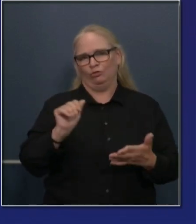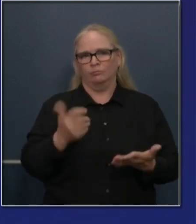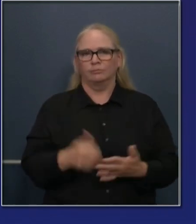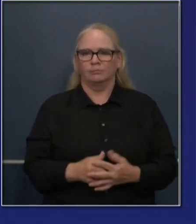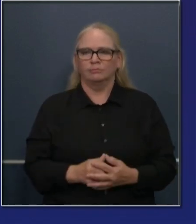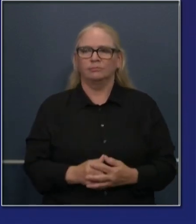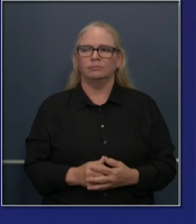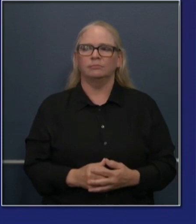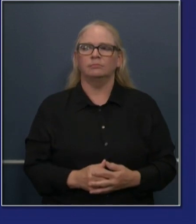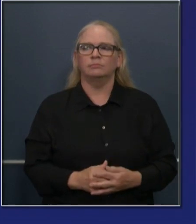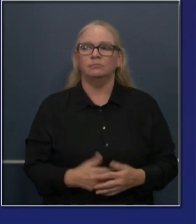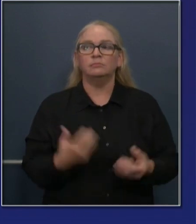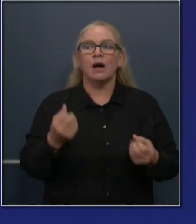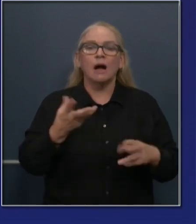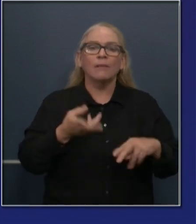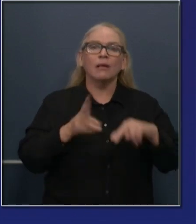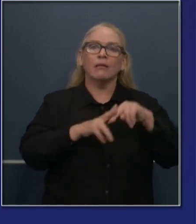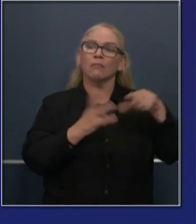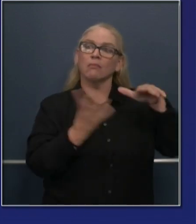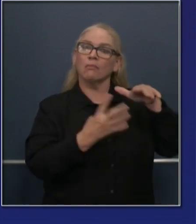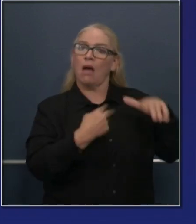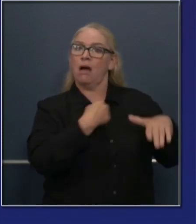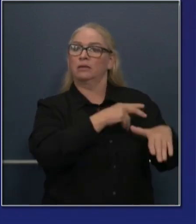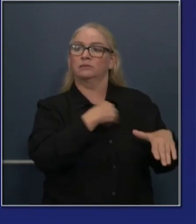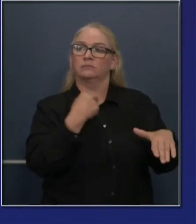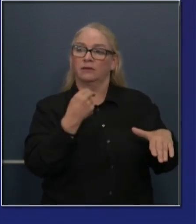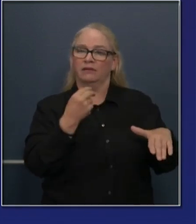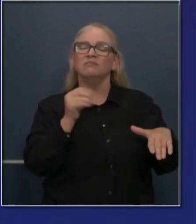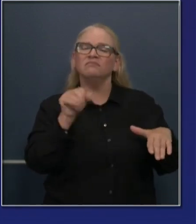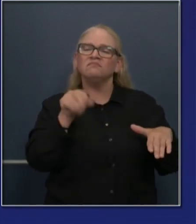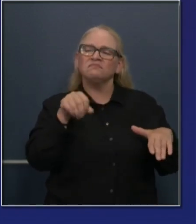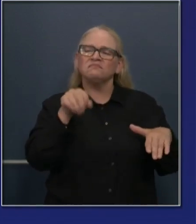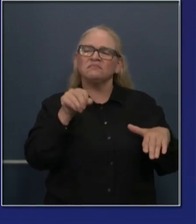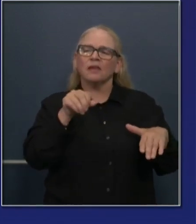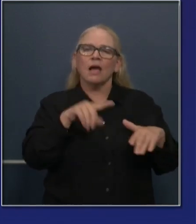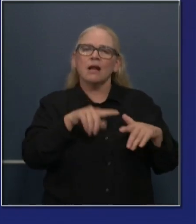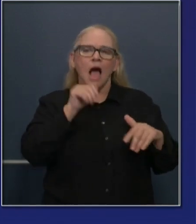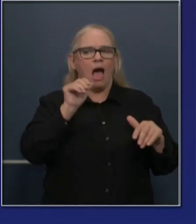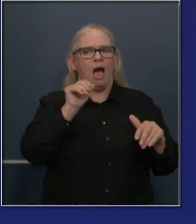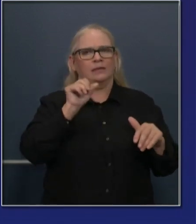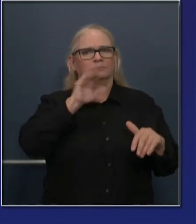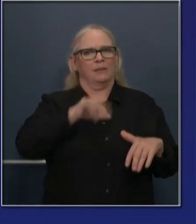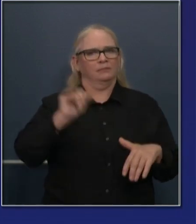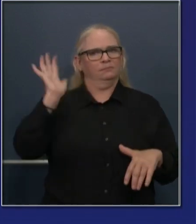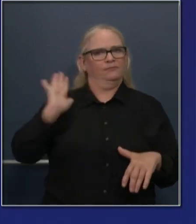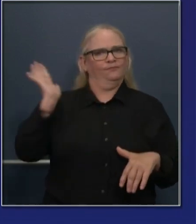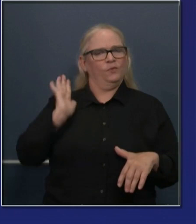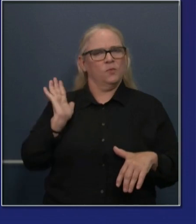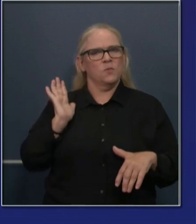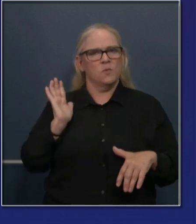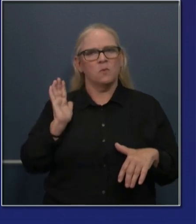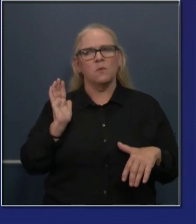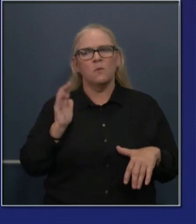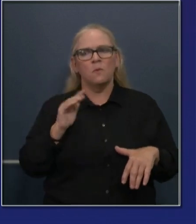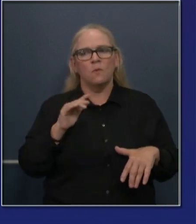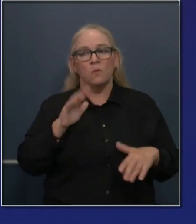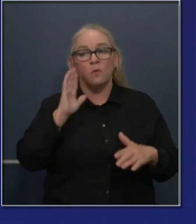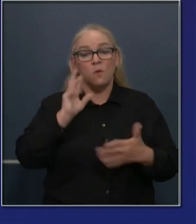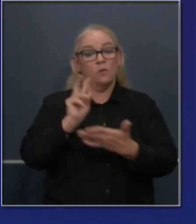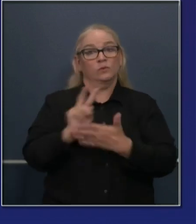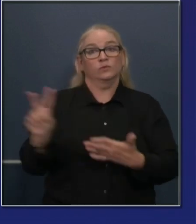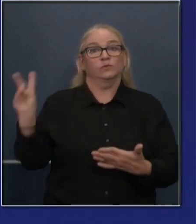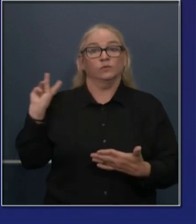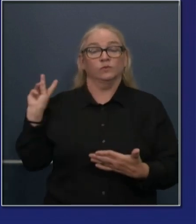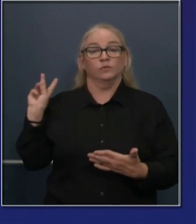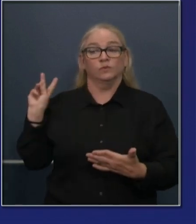not at the rate that they were in the past. Let me be specific. 2 weeks ago, our hospitalization numbers,